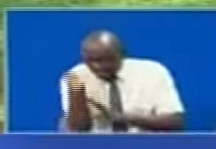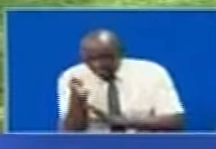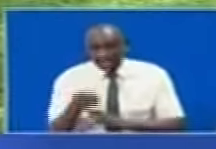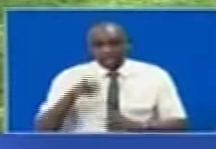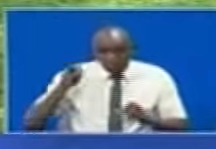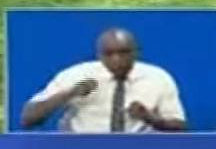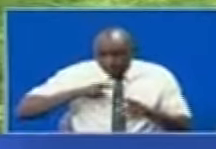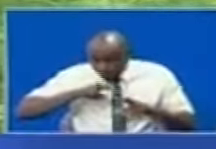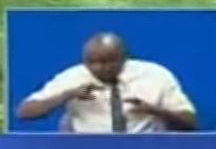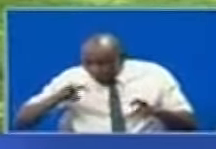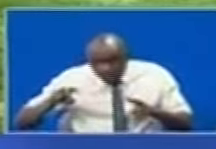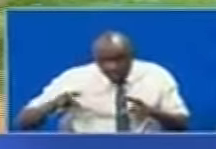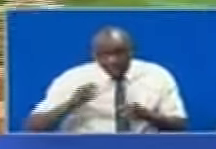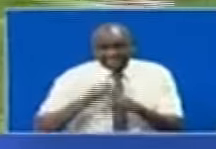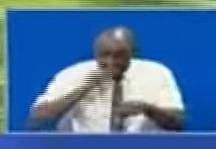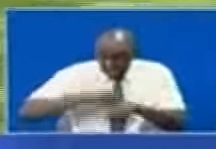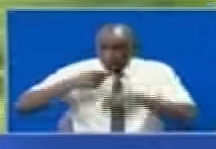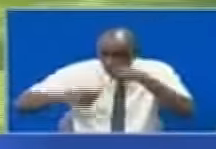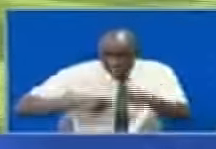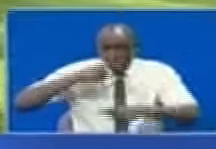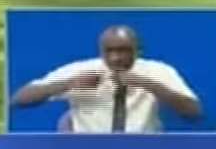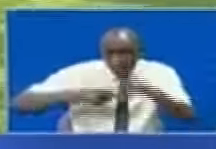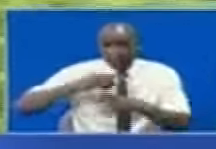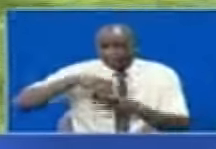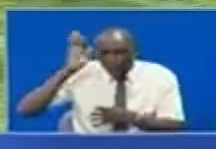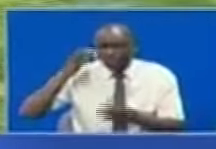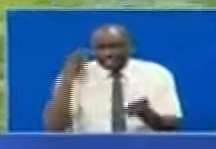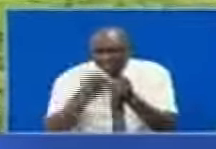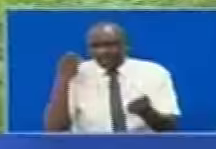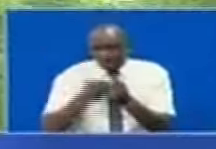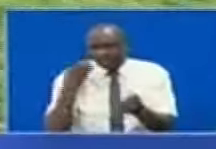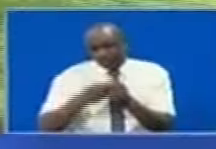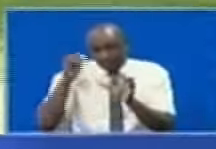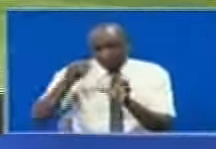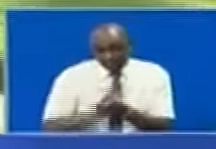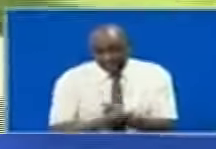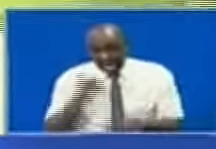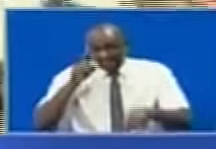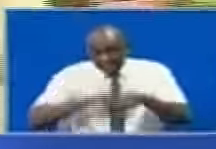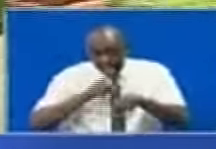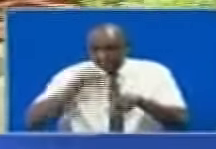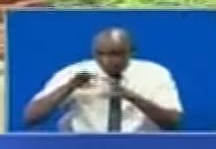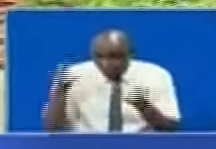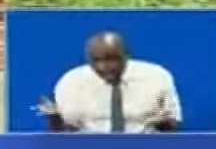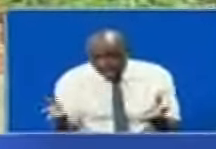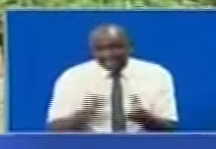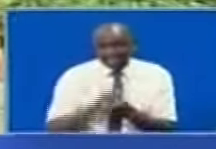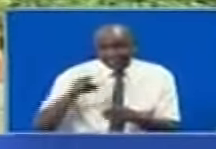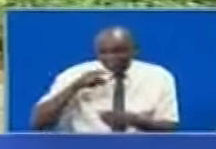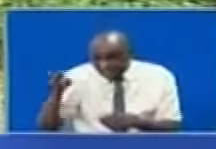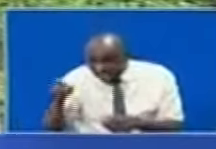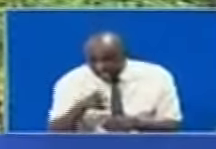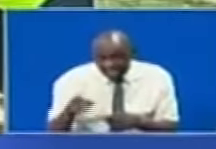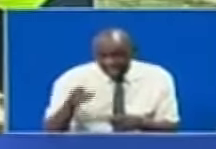dogs retrieve it. With time, it is hidden in more and more difficult places. Each time they retrieve the ball, they are praised